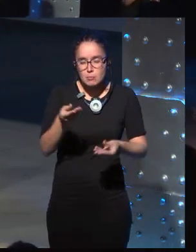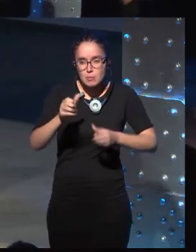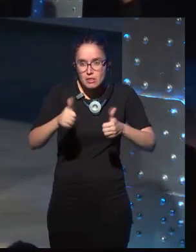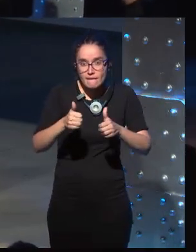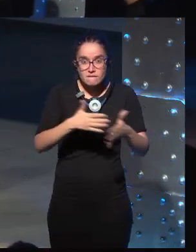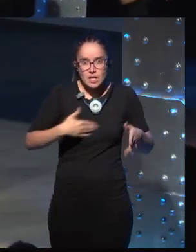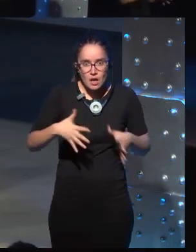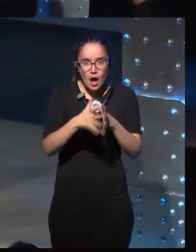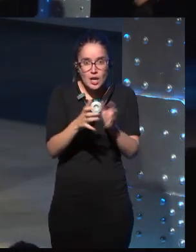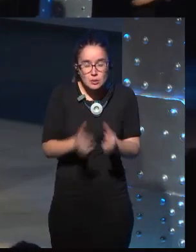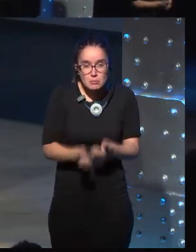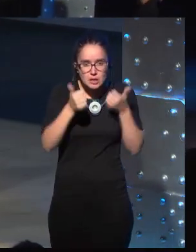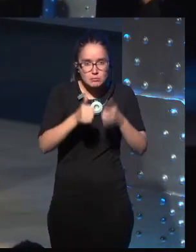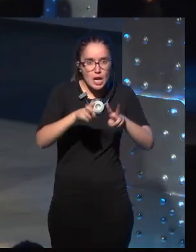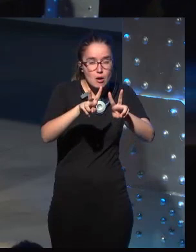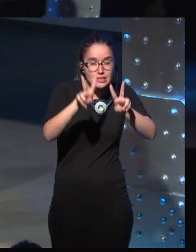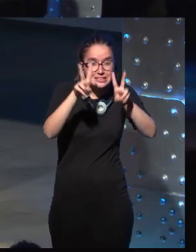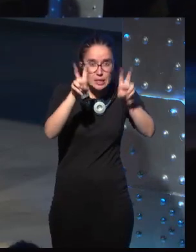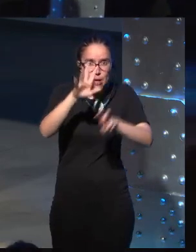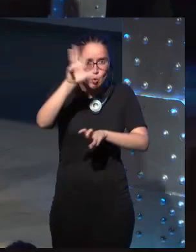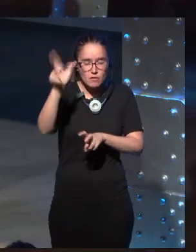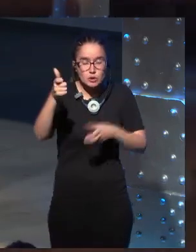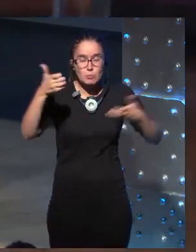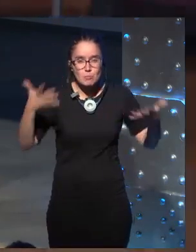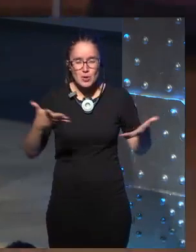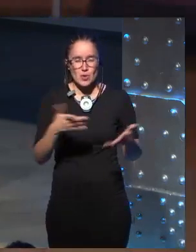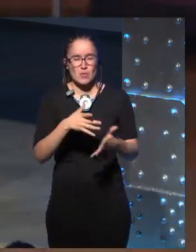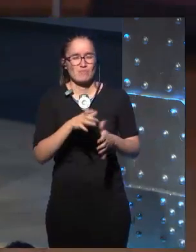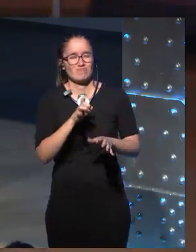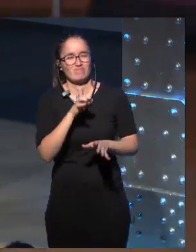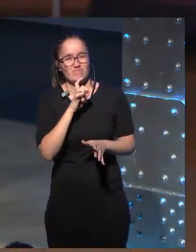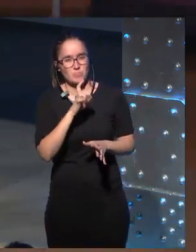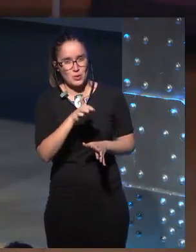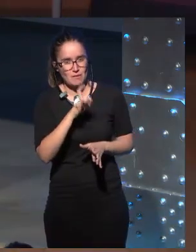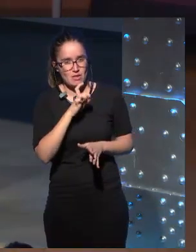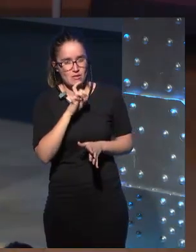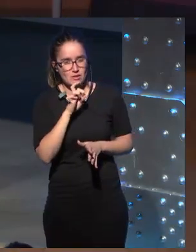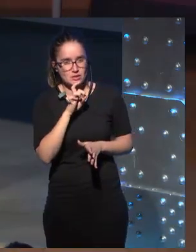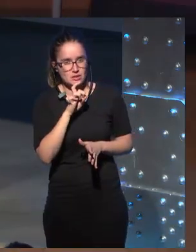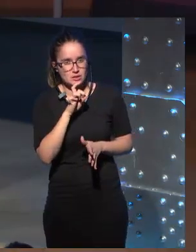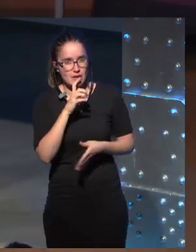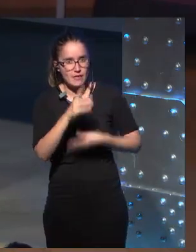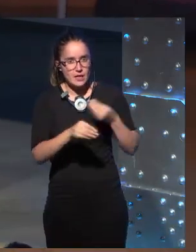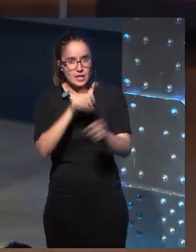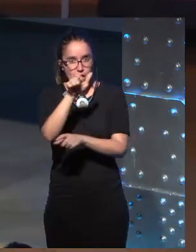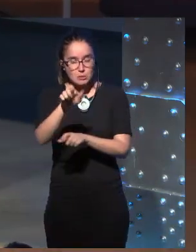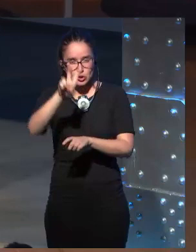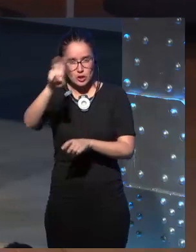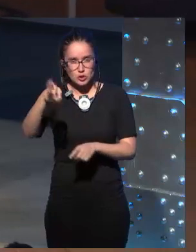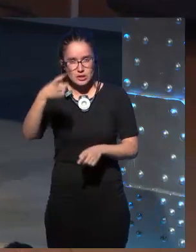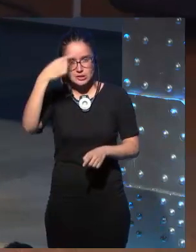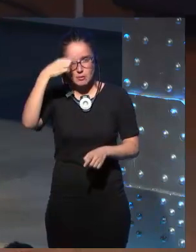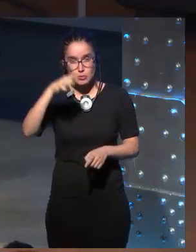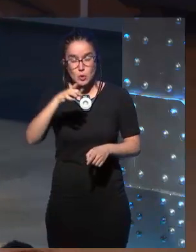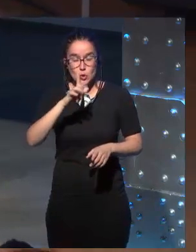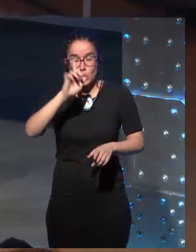and also make us want to know more things about the universe. But it's very difficult to be able